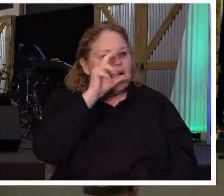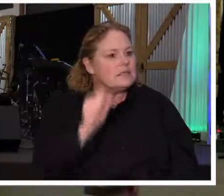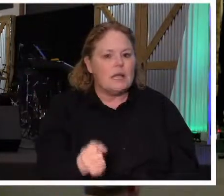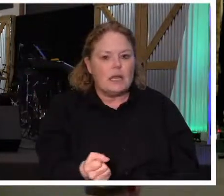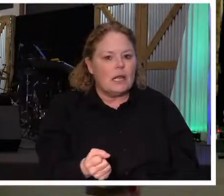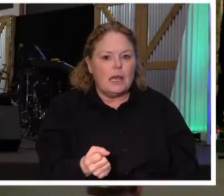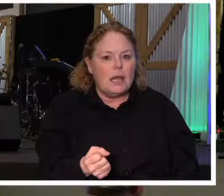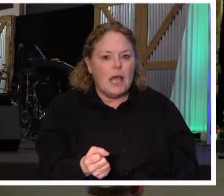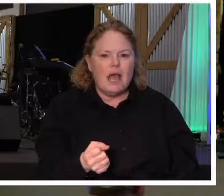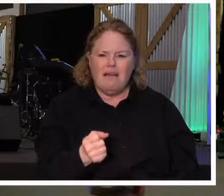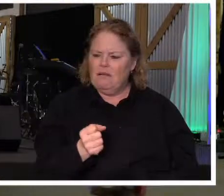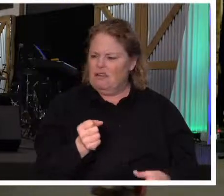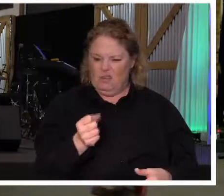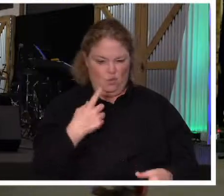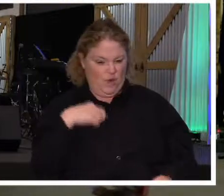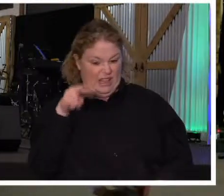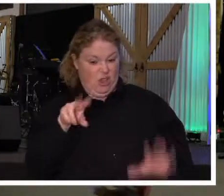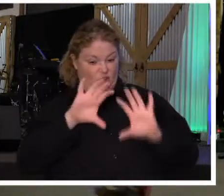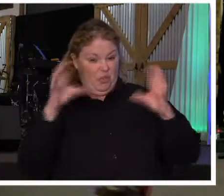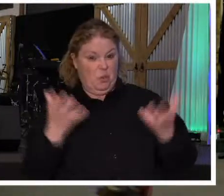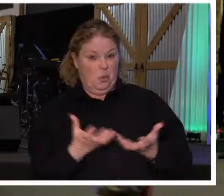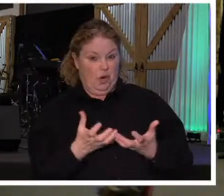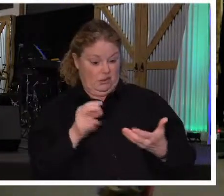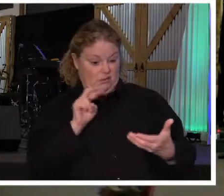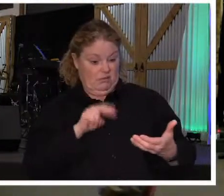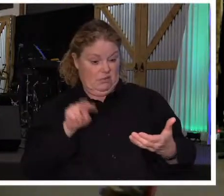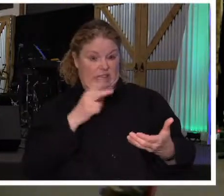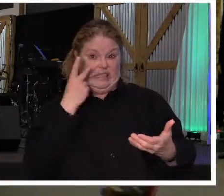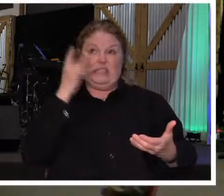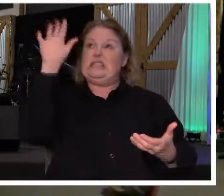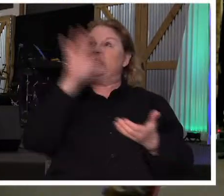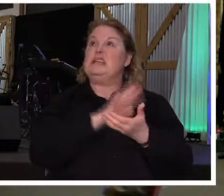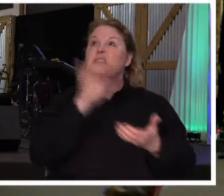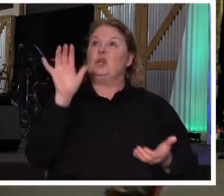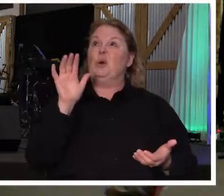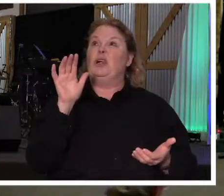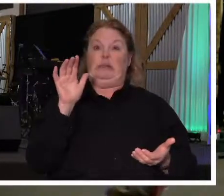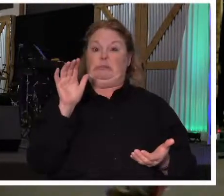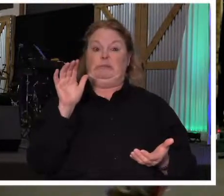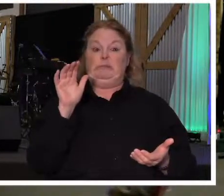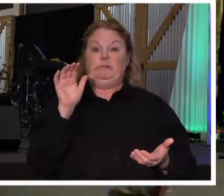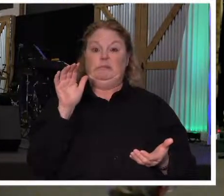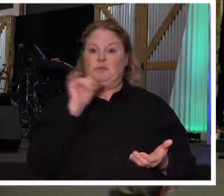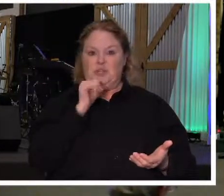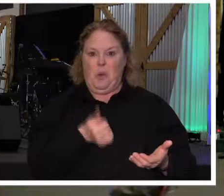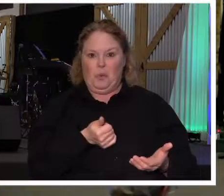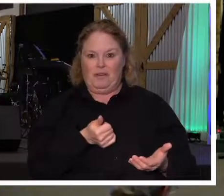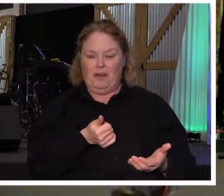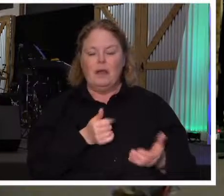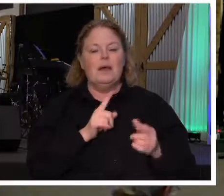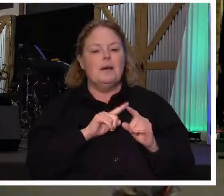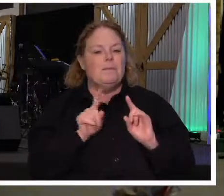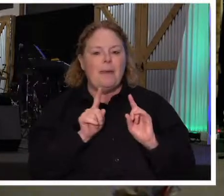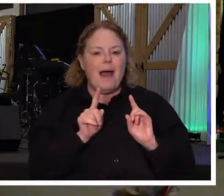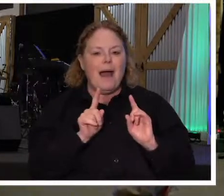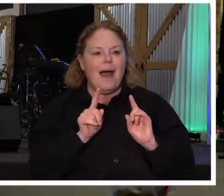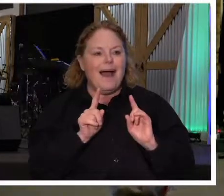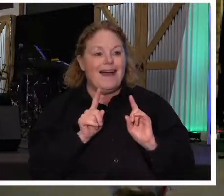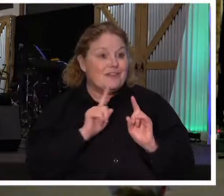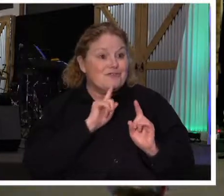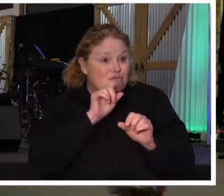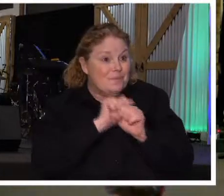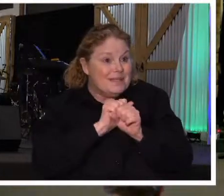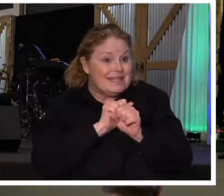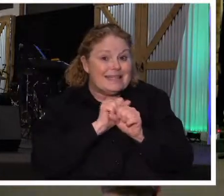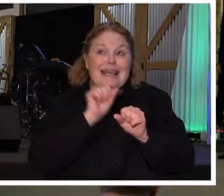through human eyes and we look at the earth around us, we don't necessarily see the glory of the Lord. But there's a spiritual